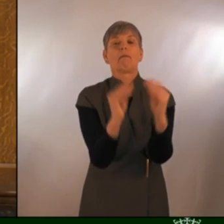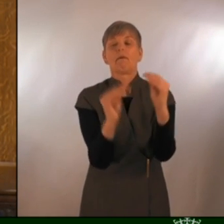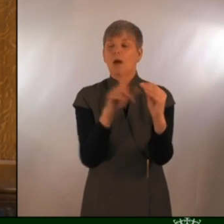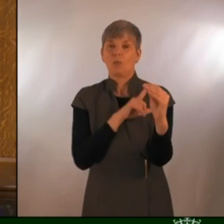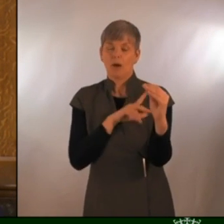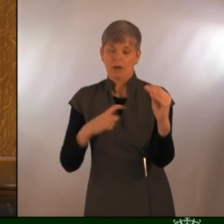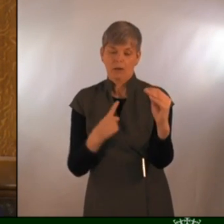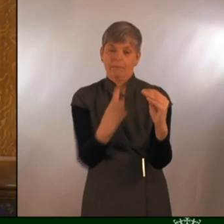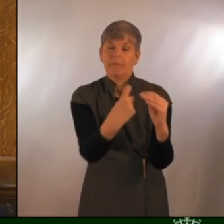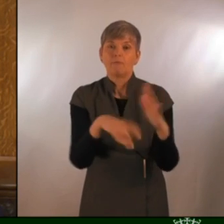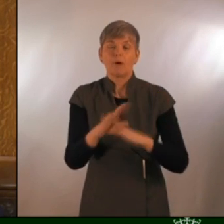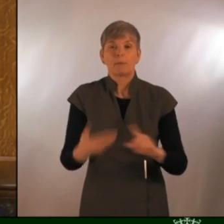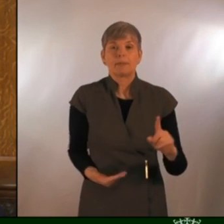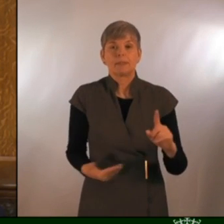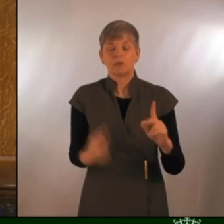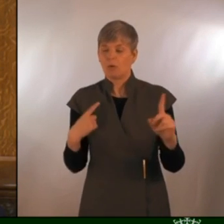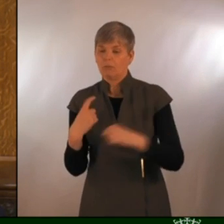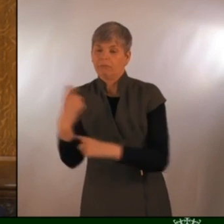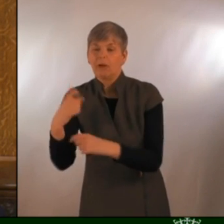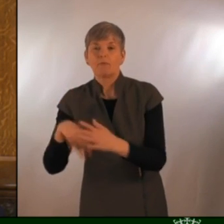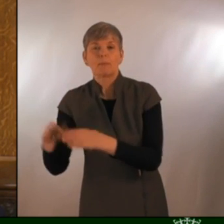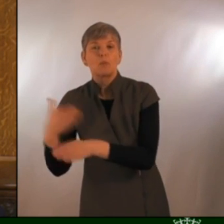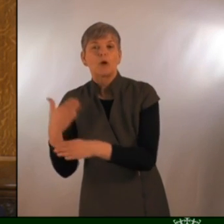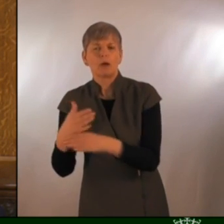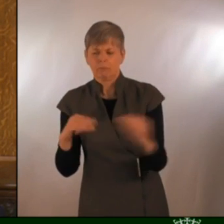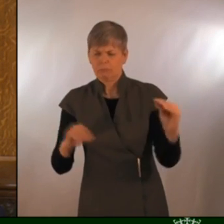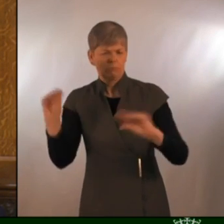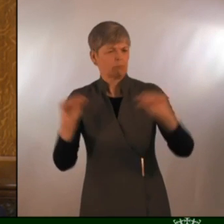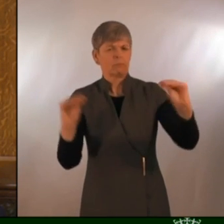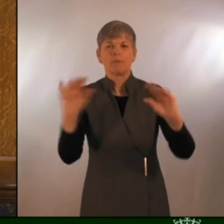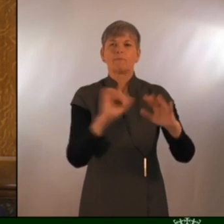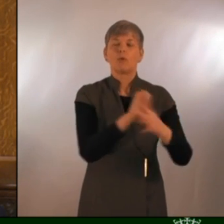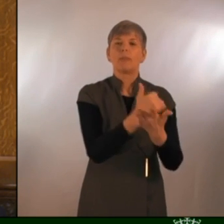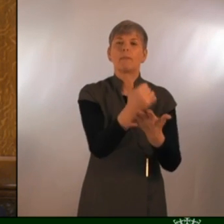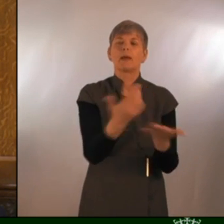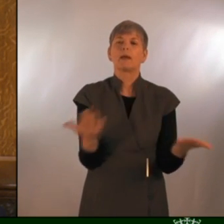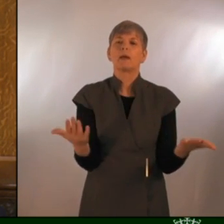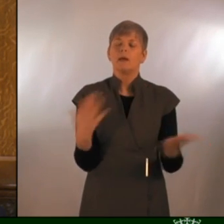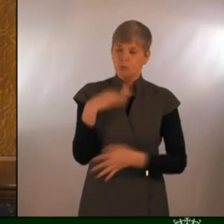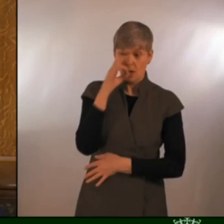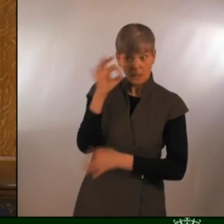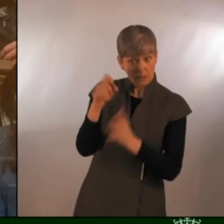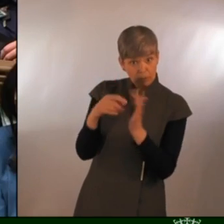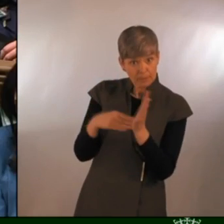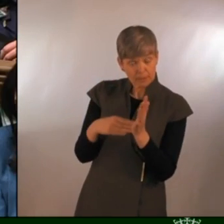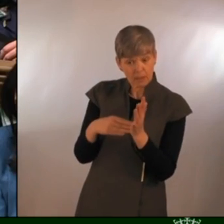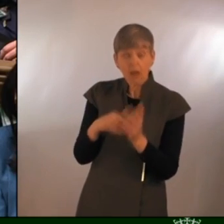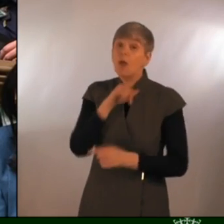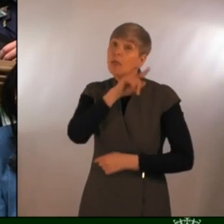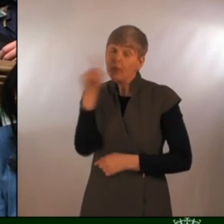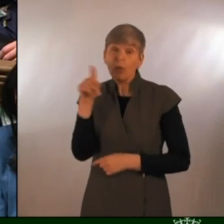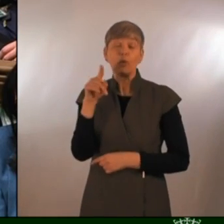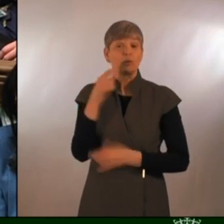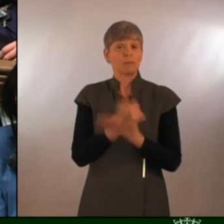and their workforce. So will the Prime Minister make sure that banks which were bailed out by